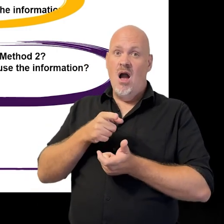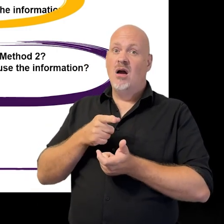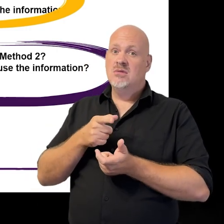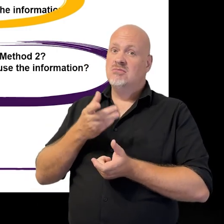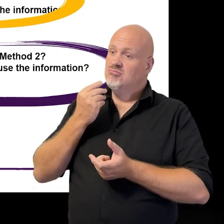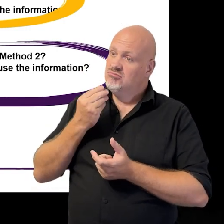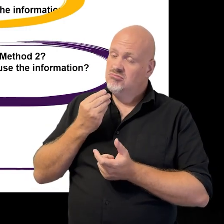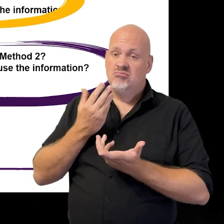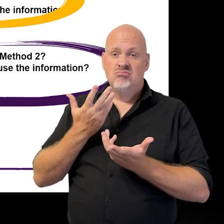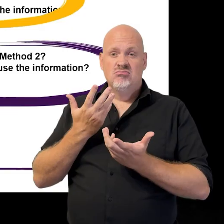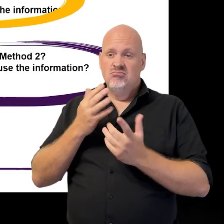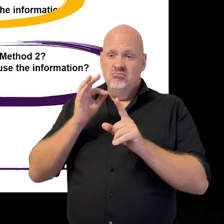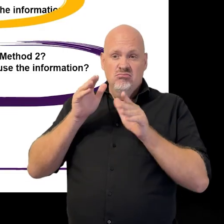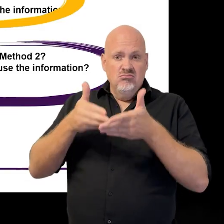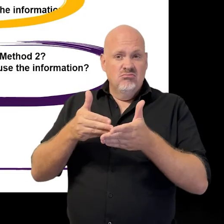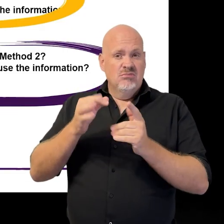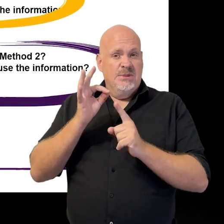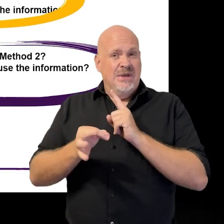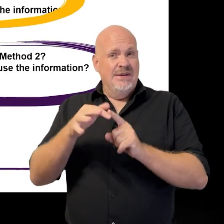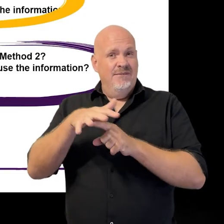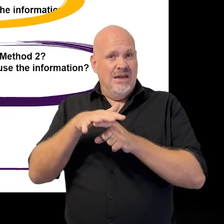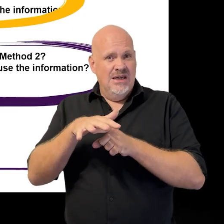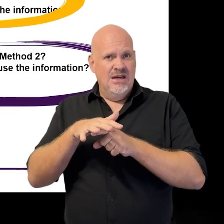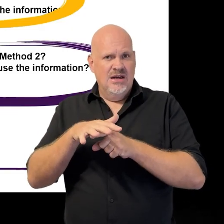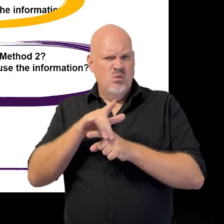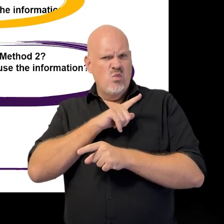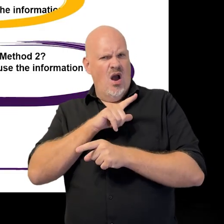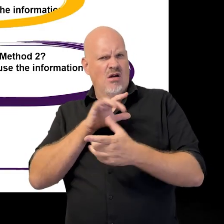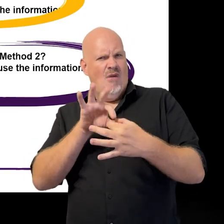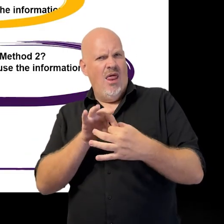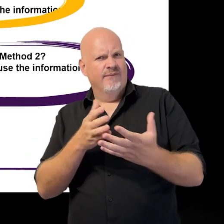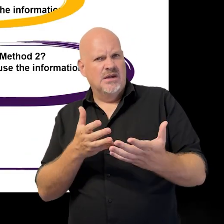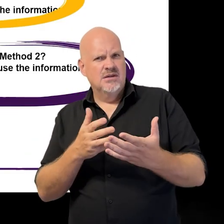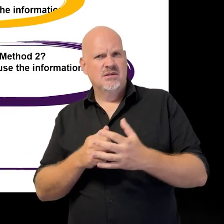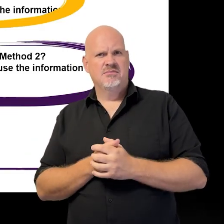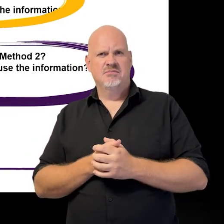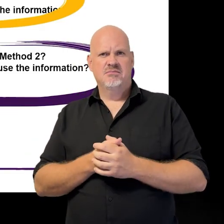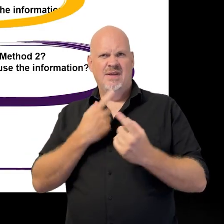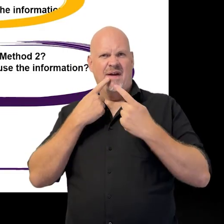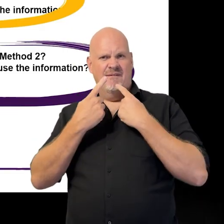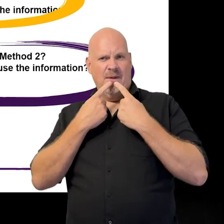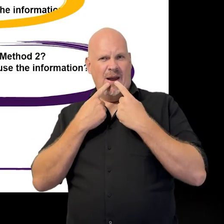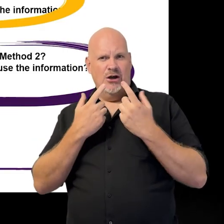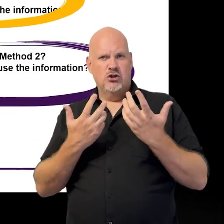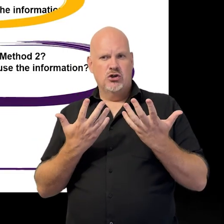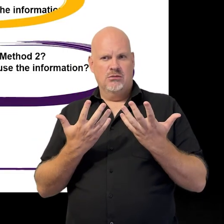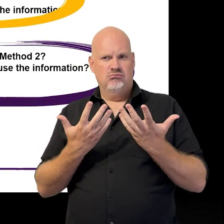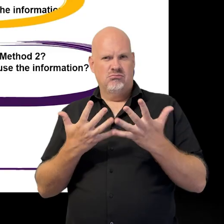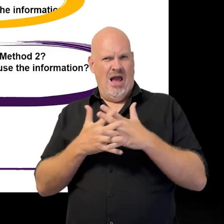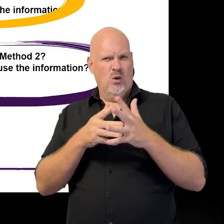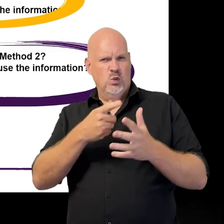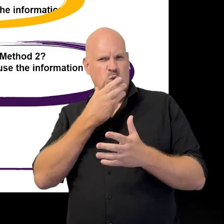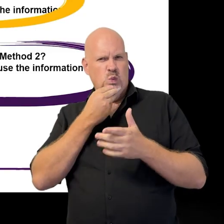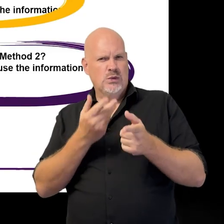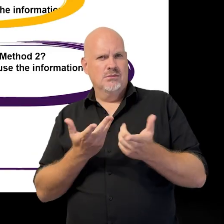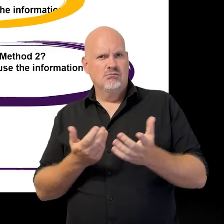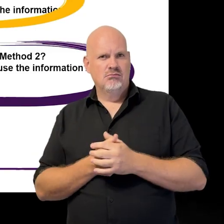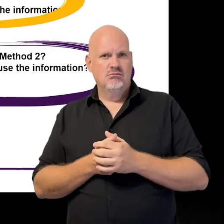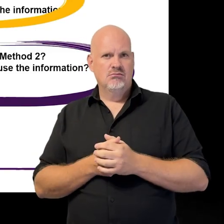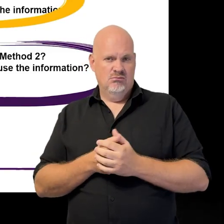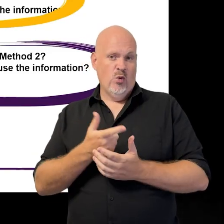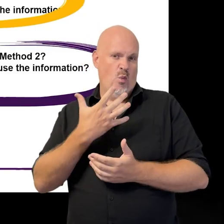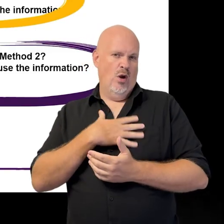it? So if you access a podcast about a particular thing, why is that relevant for you? How do you use